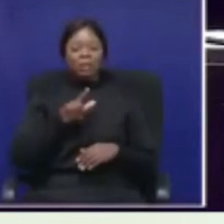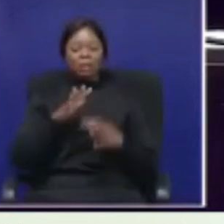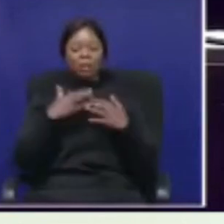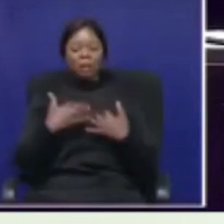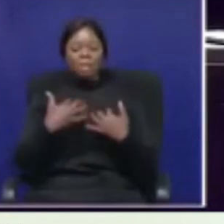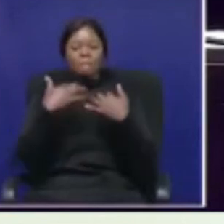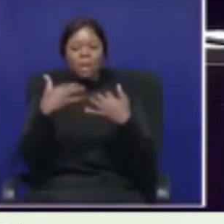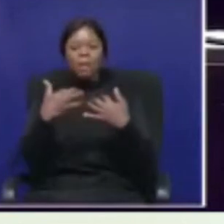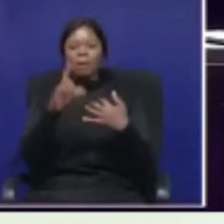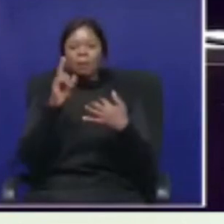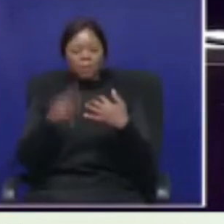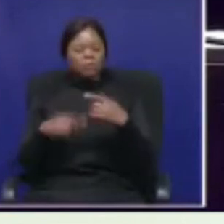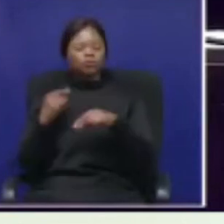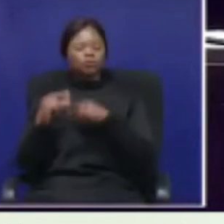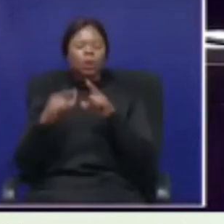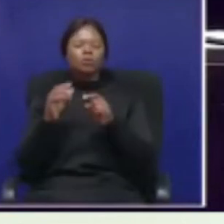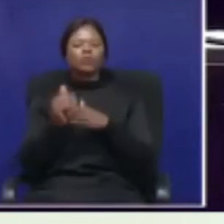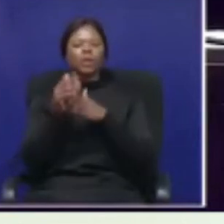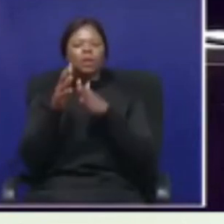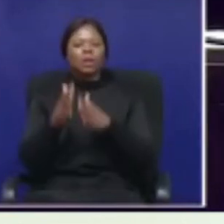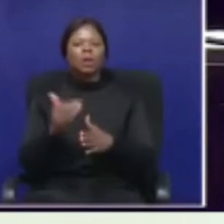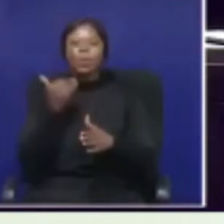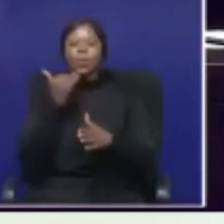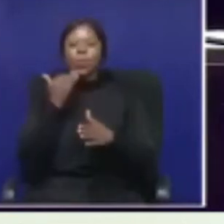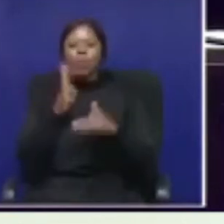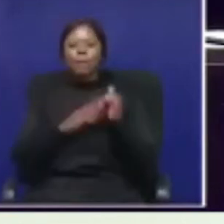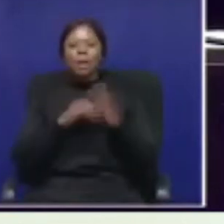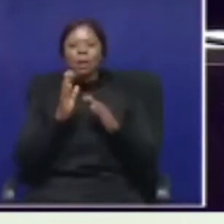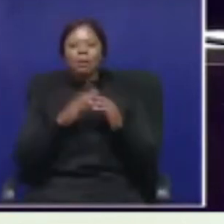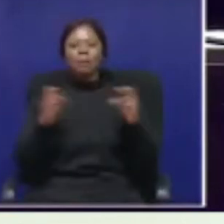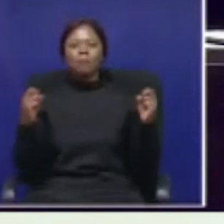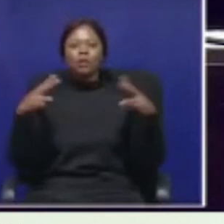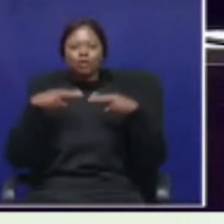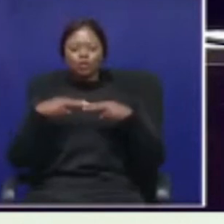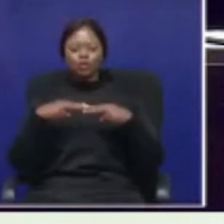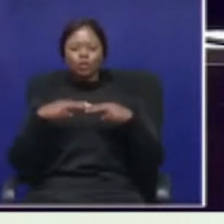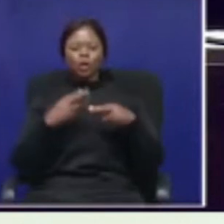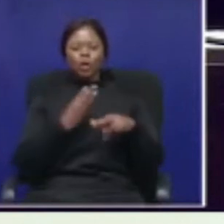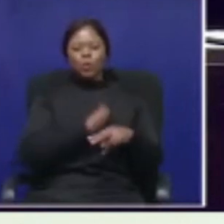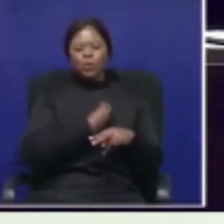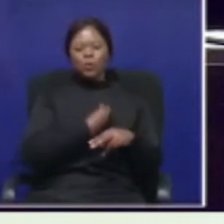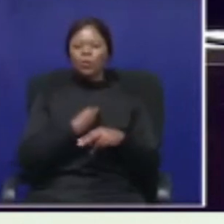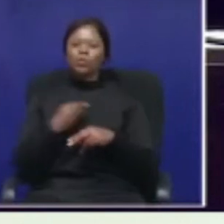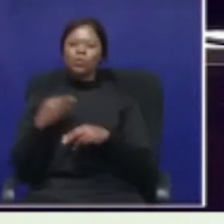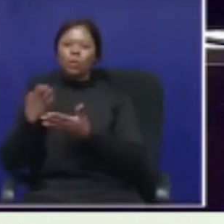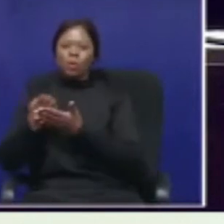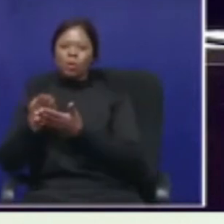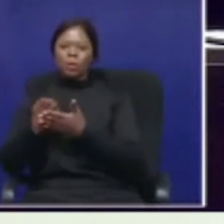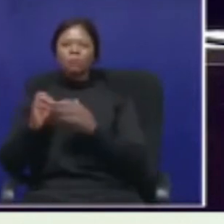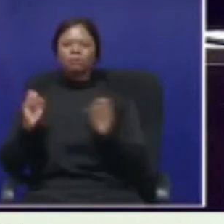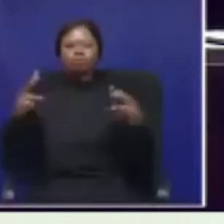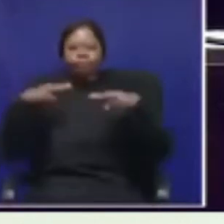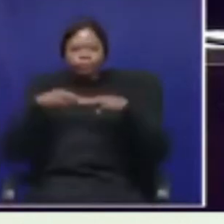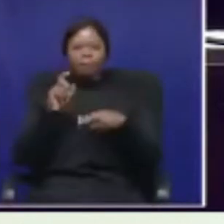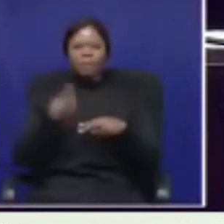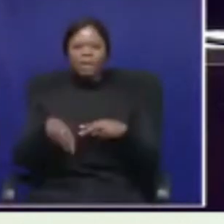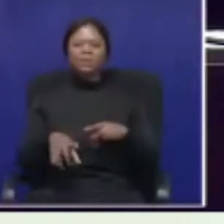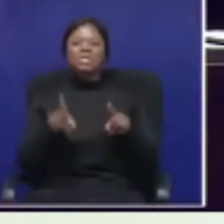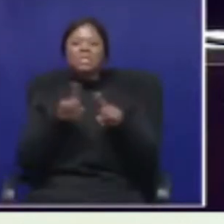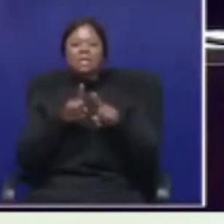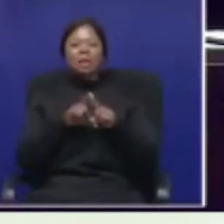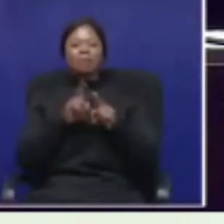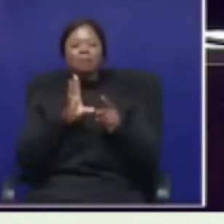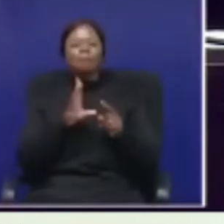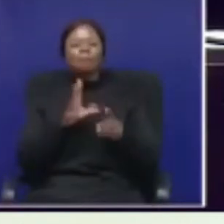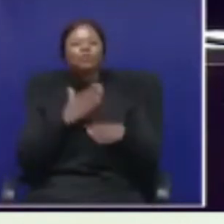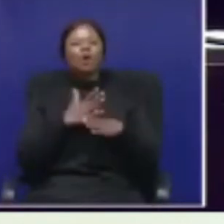the generation of leaders who rebuild the bridge between our youth and the economy, and to grow the economic pie and deliver jobs for millions